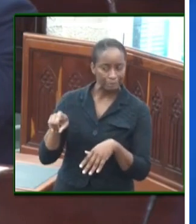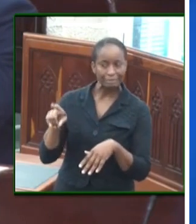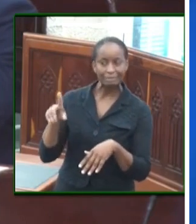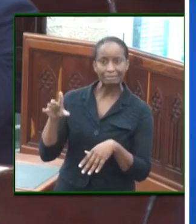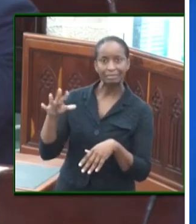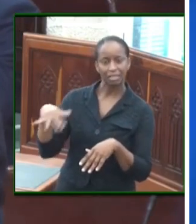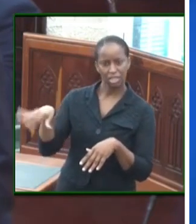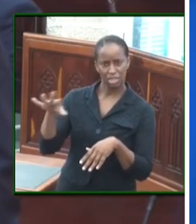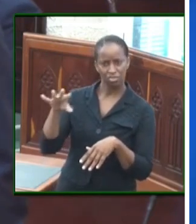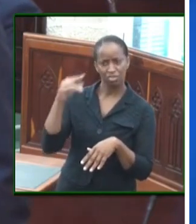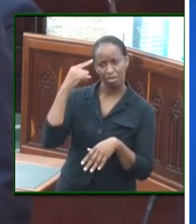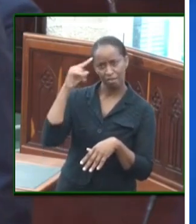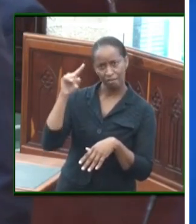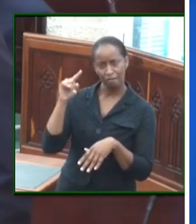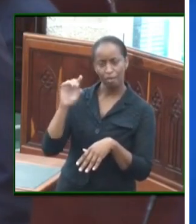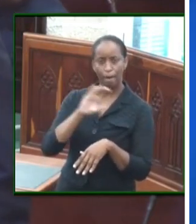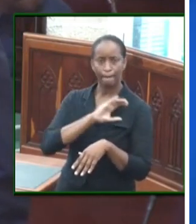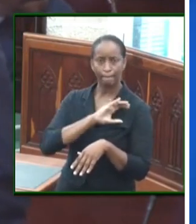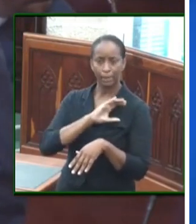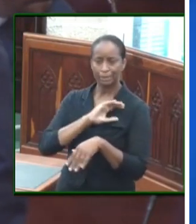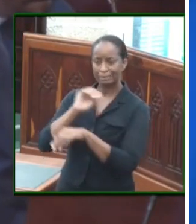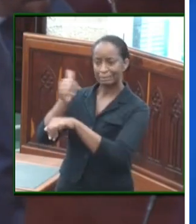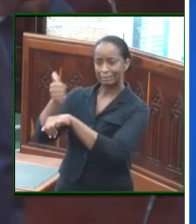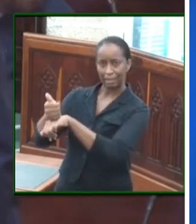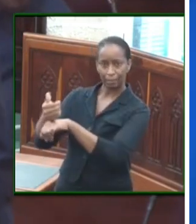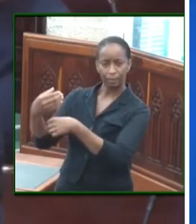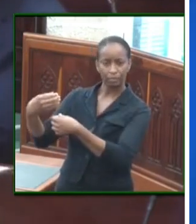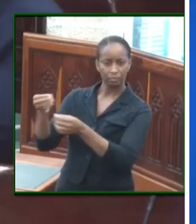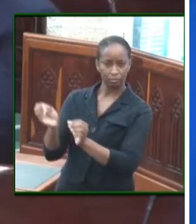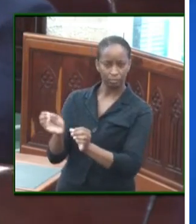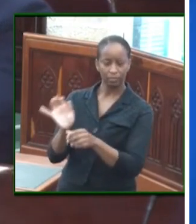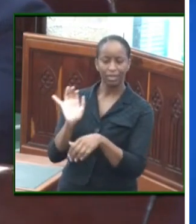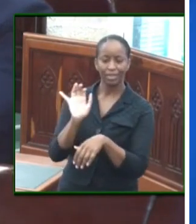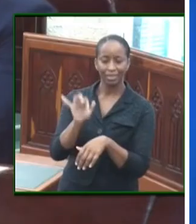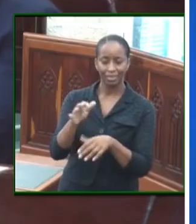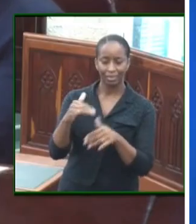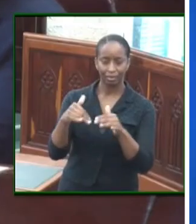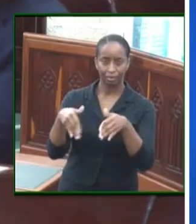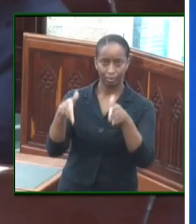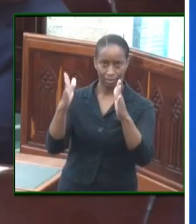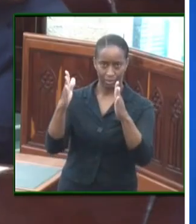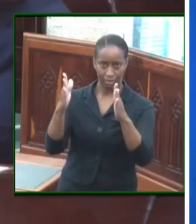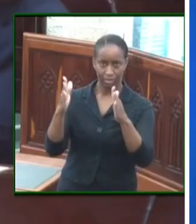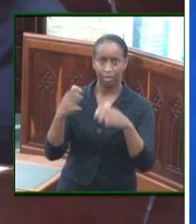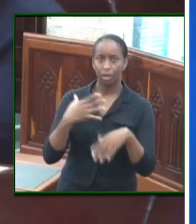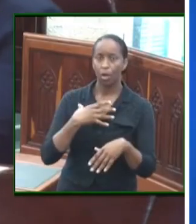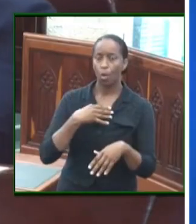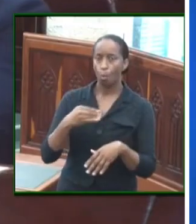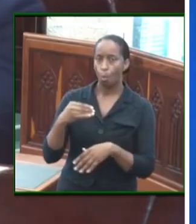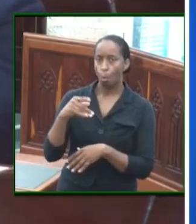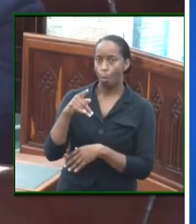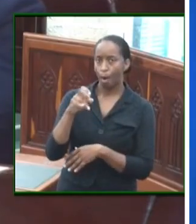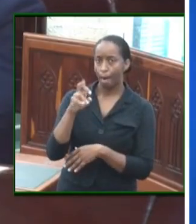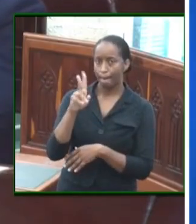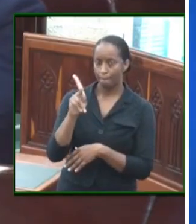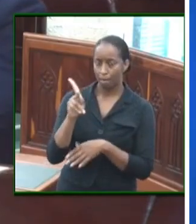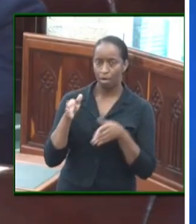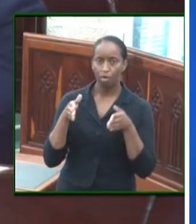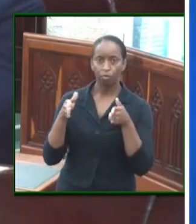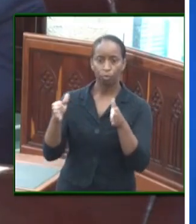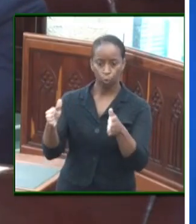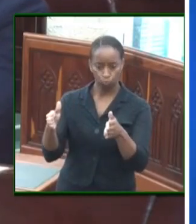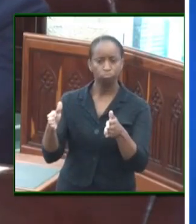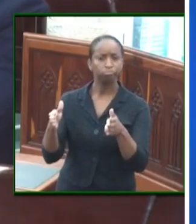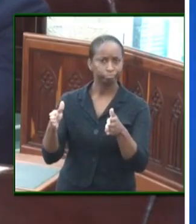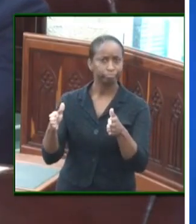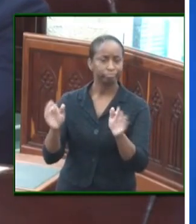the Geddes Grant building at White Park Road was seen as one of those facilities that we can utilize, and it is being utilized